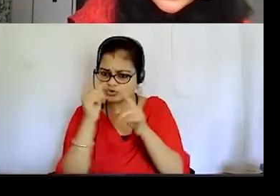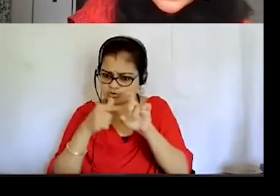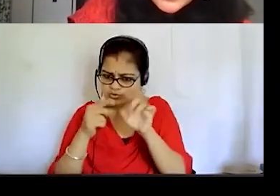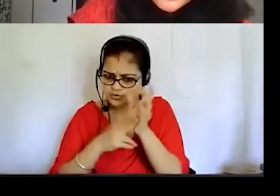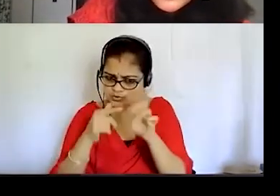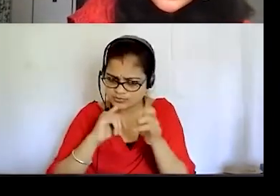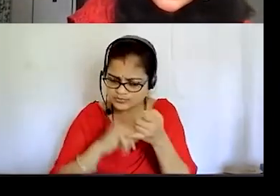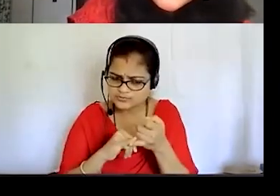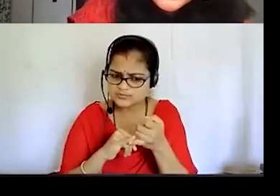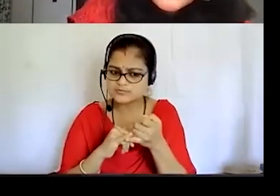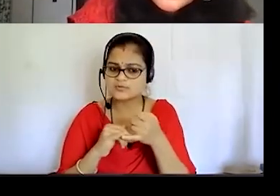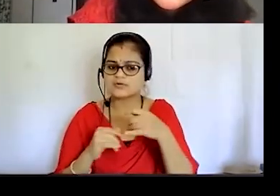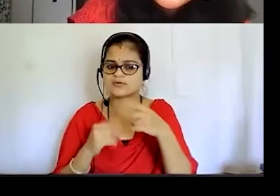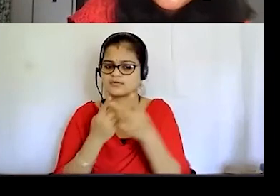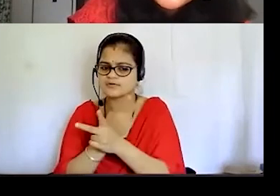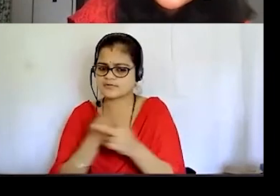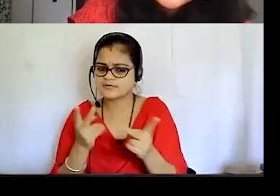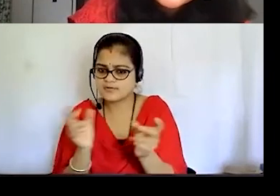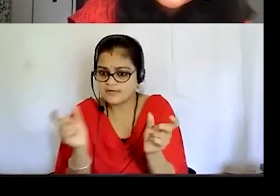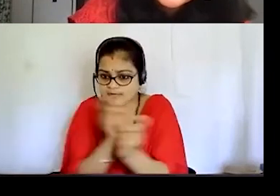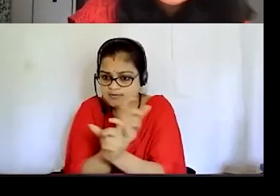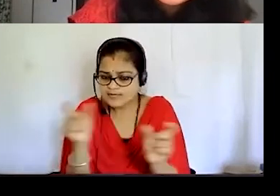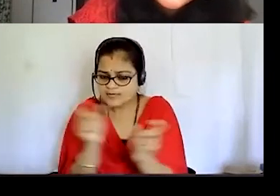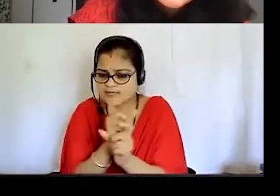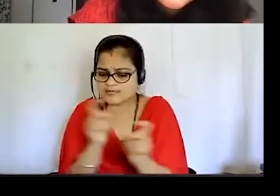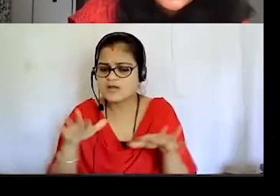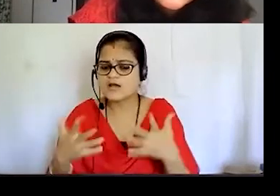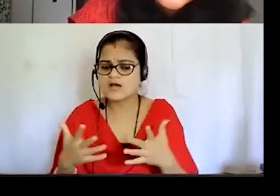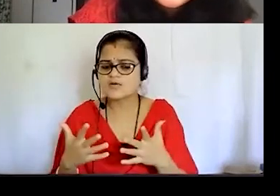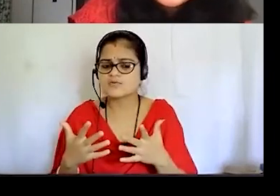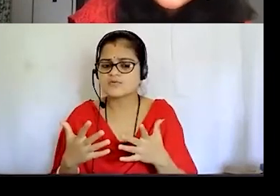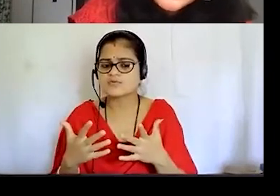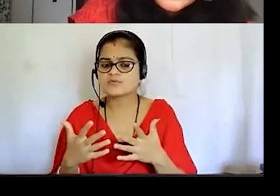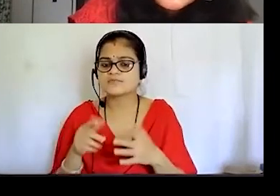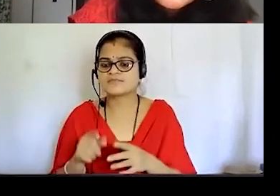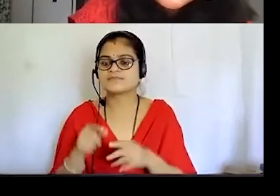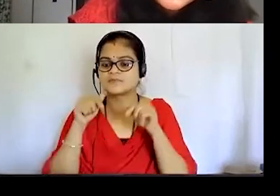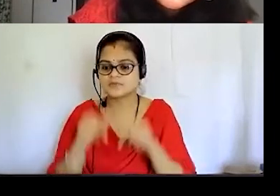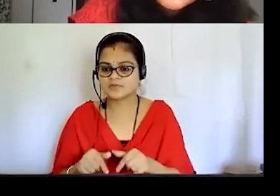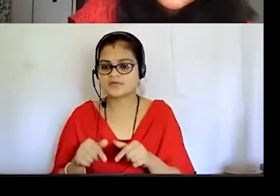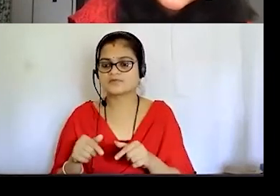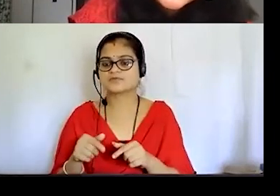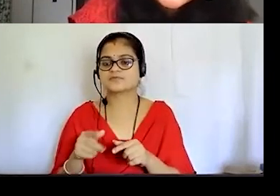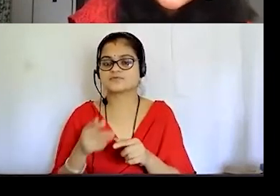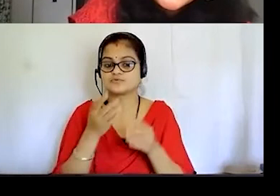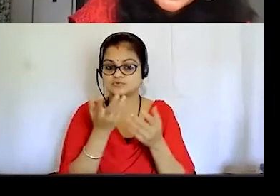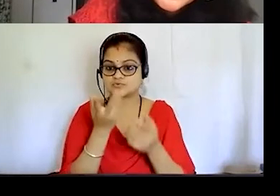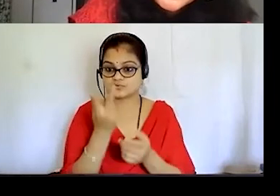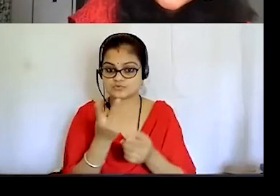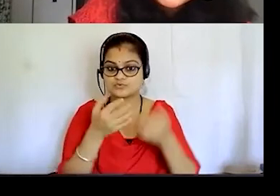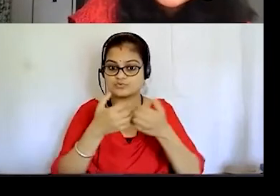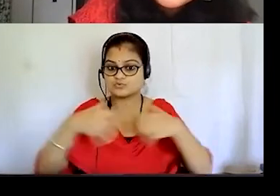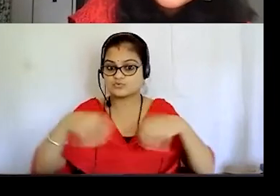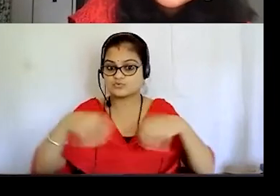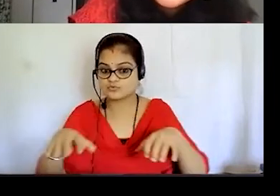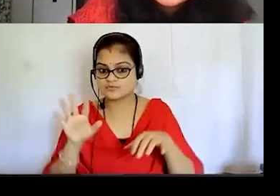verse? What is the enduring combination that strikes the chord? Let's take a look at two groups engaging